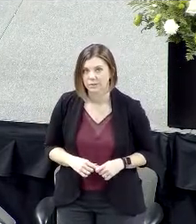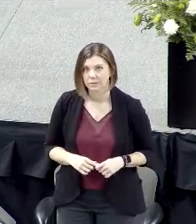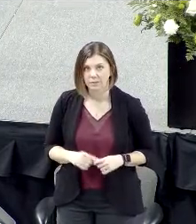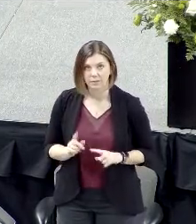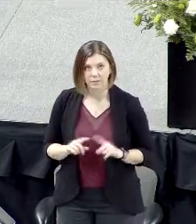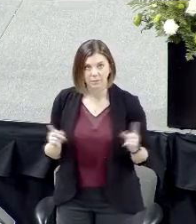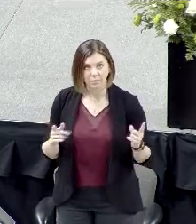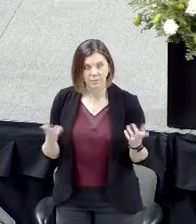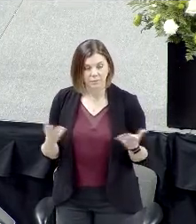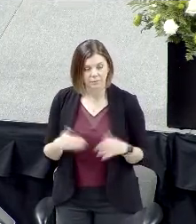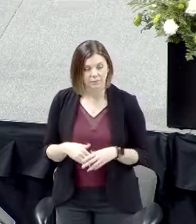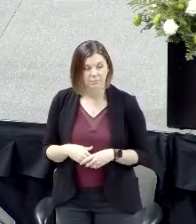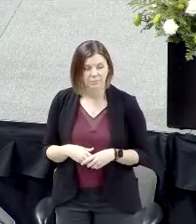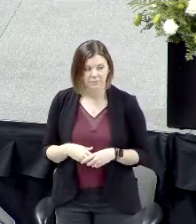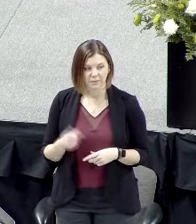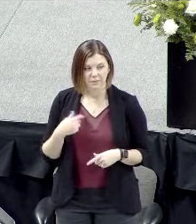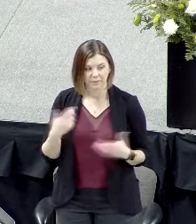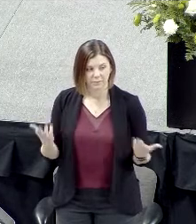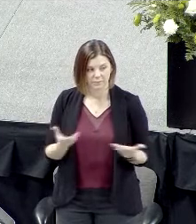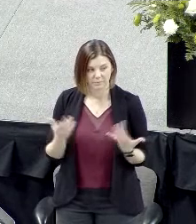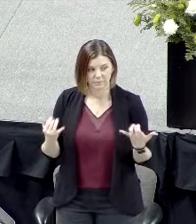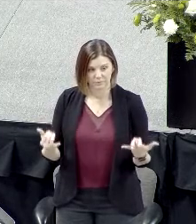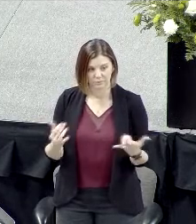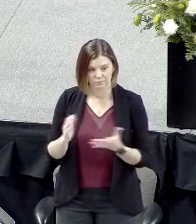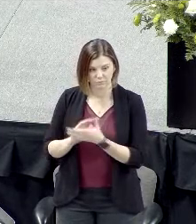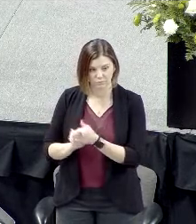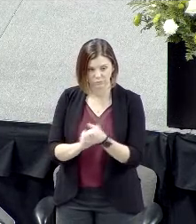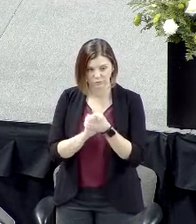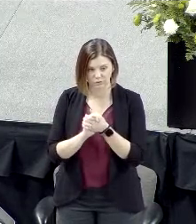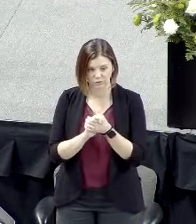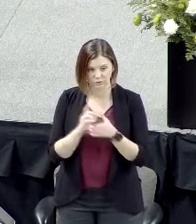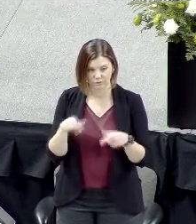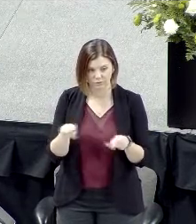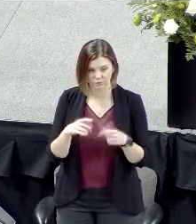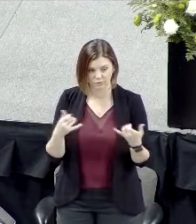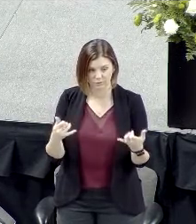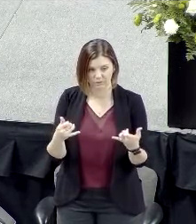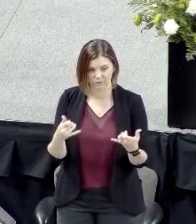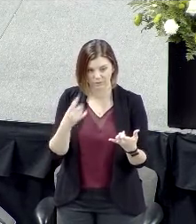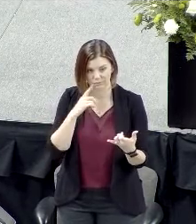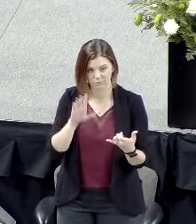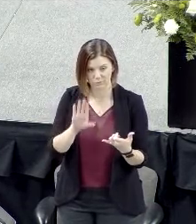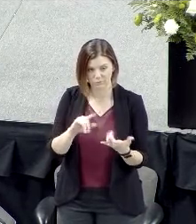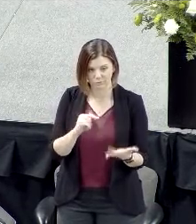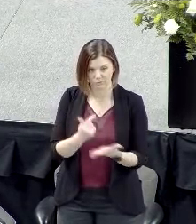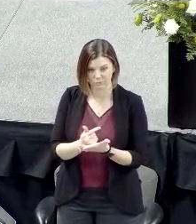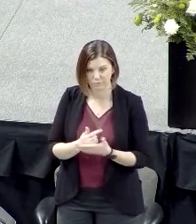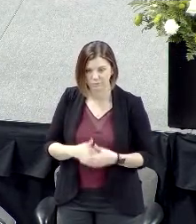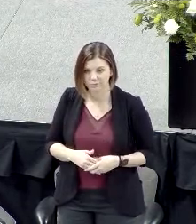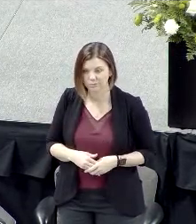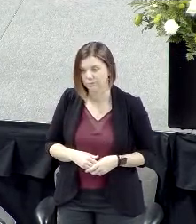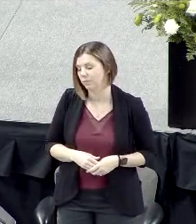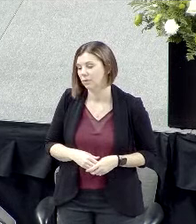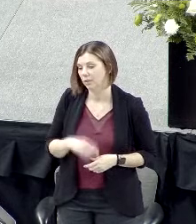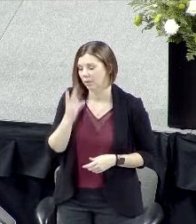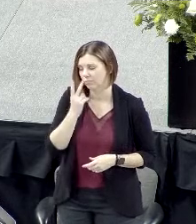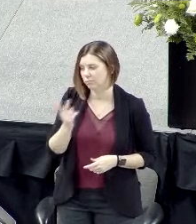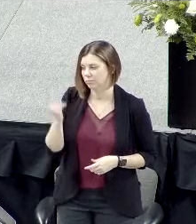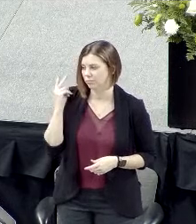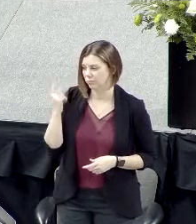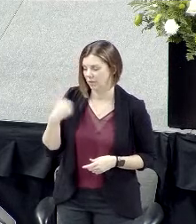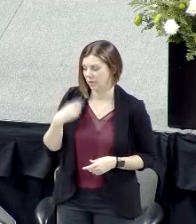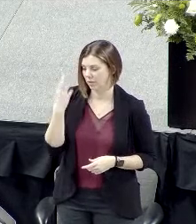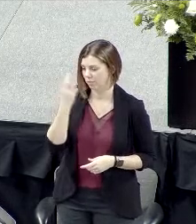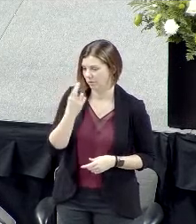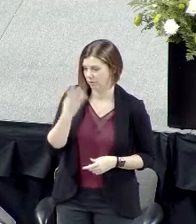Well, with that, I am here today congratulating all of you on your graduation. The more I look back, the more I realize